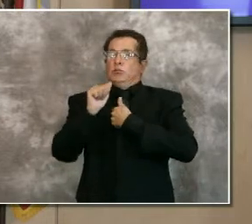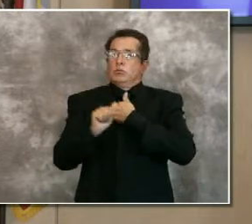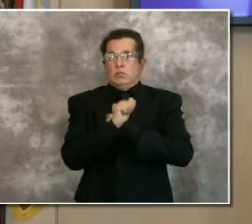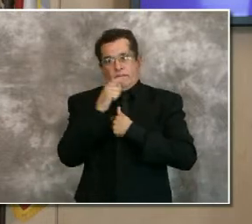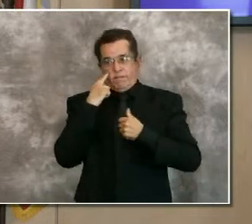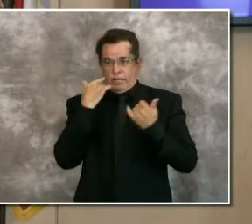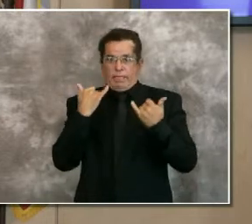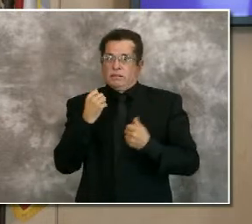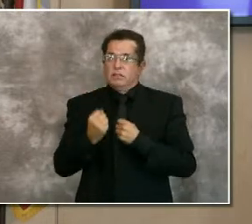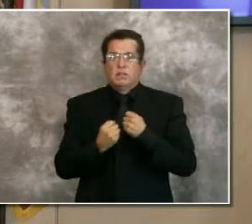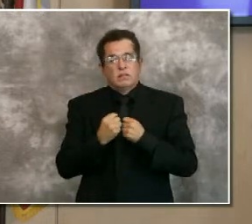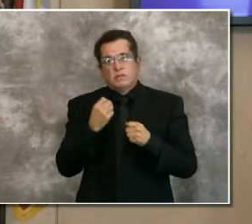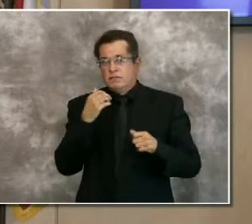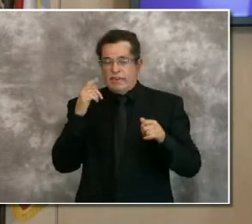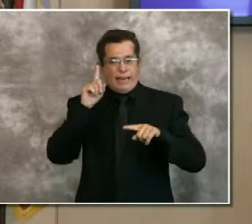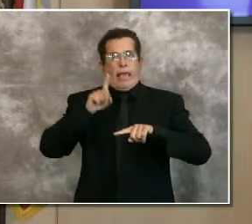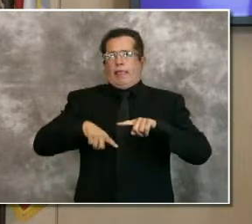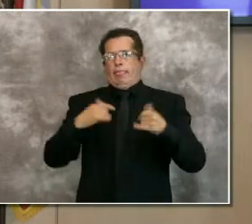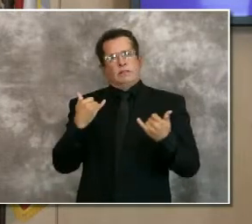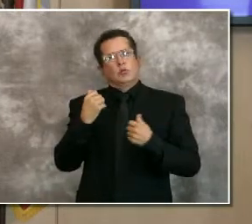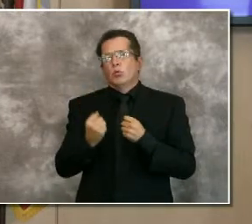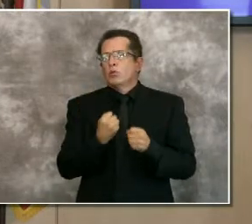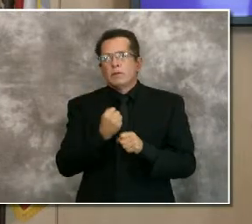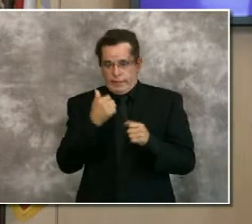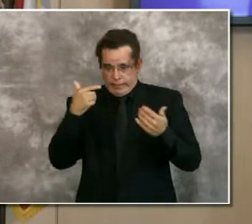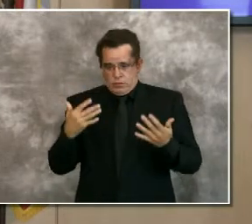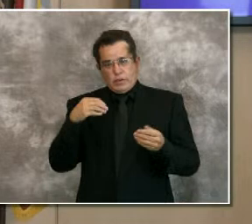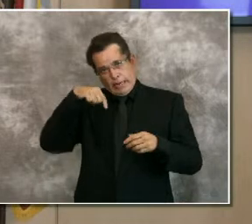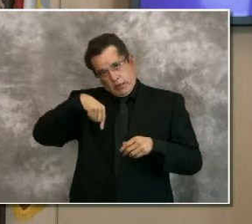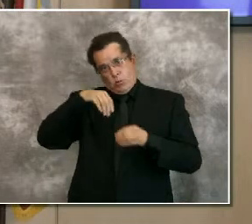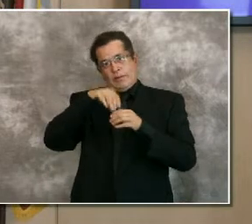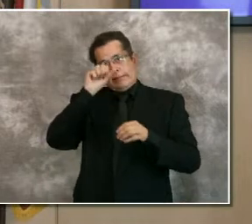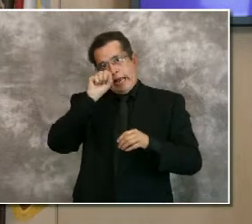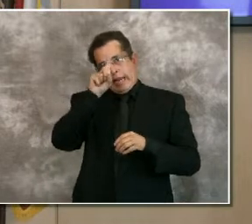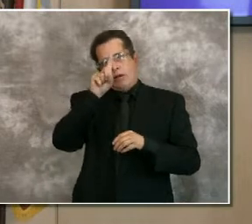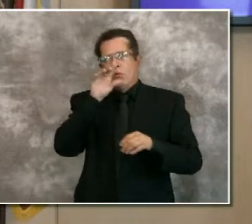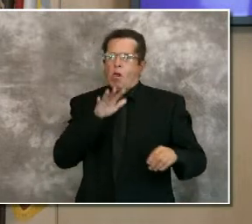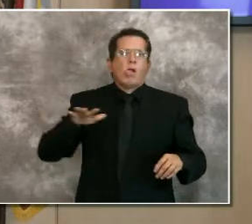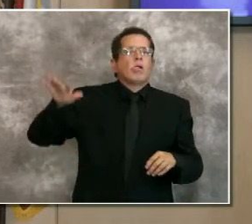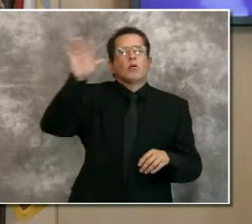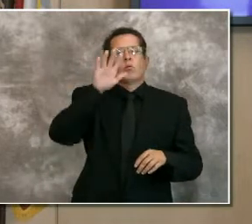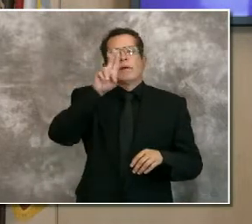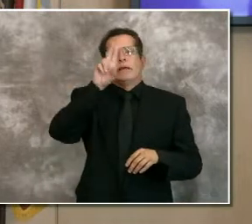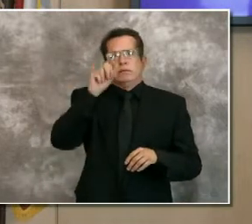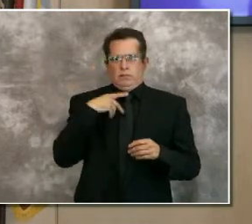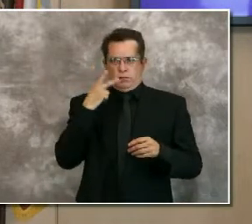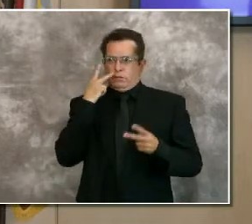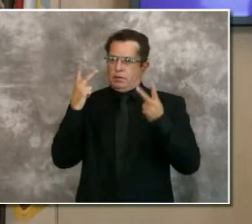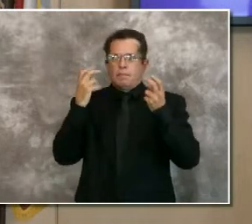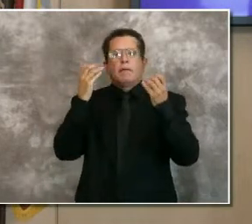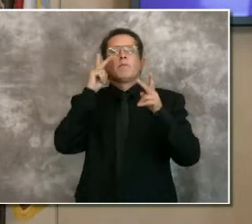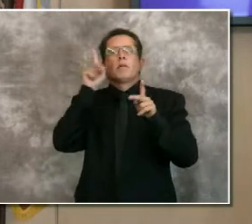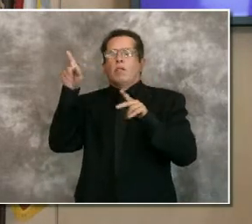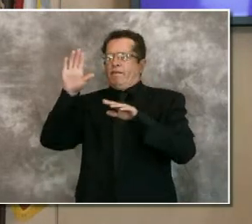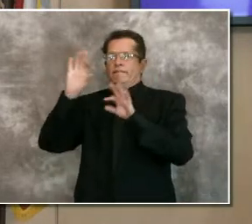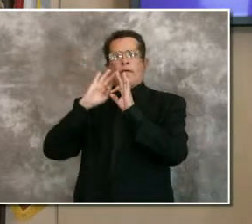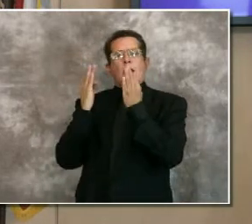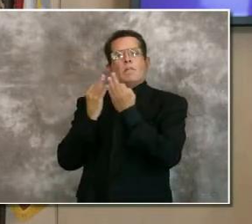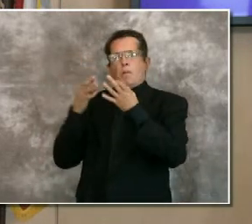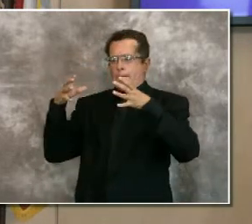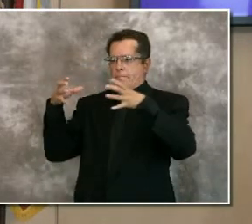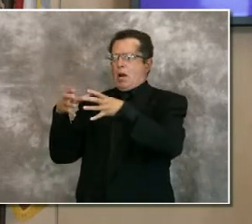year. Here in San Diego and across the nation, there are numerous reports of gatherings at people's homes and